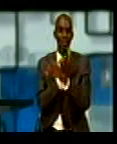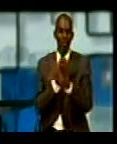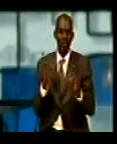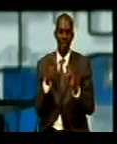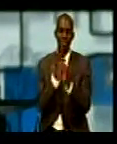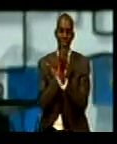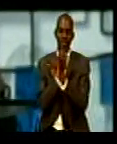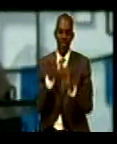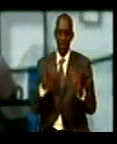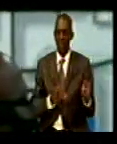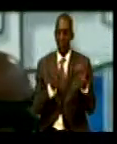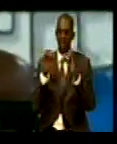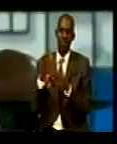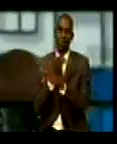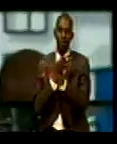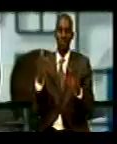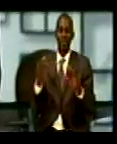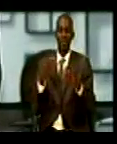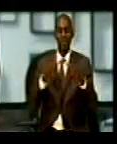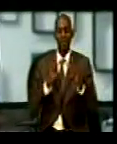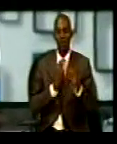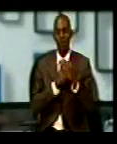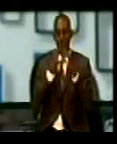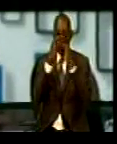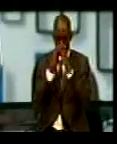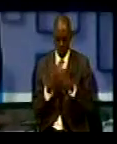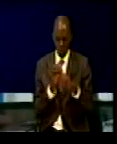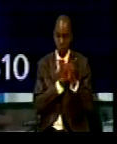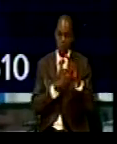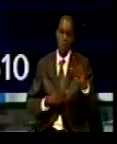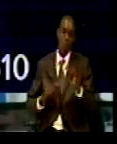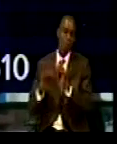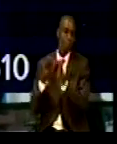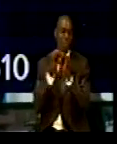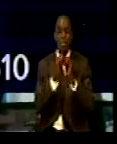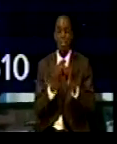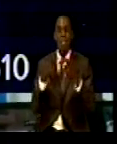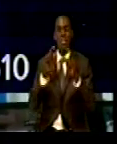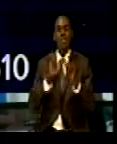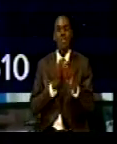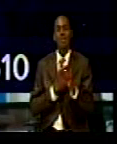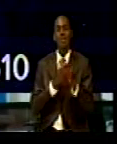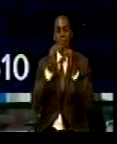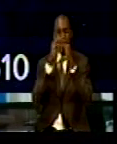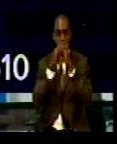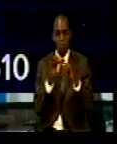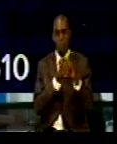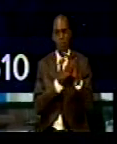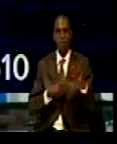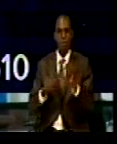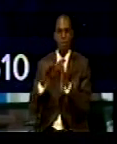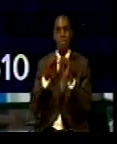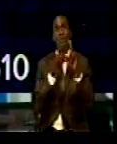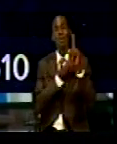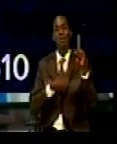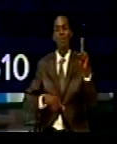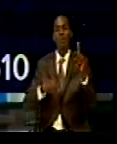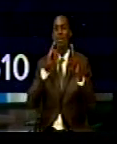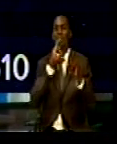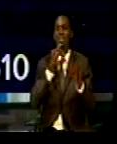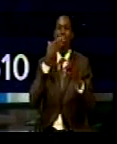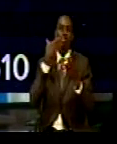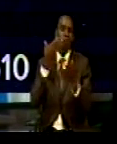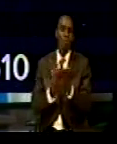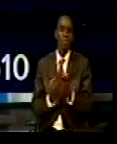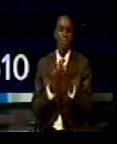free. Let's worship the Lord together. Let's worship the Lord together. The Lord is good. The Lord is